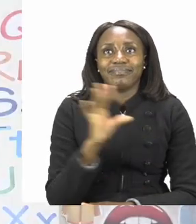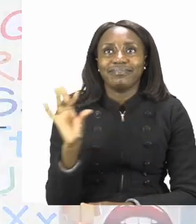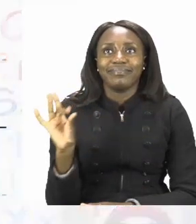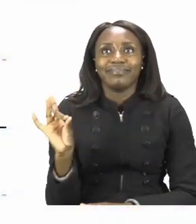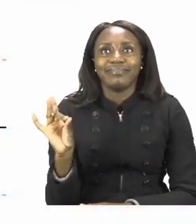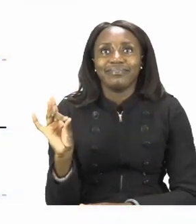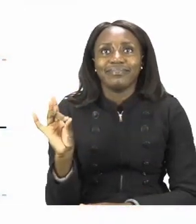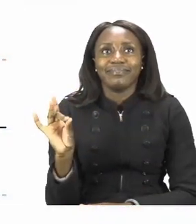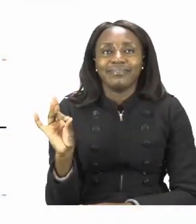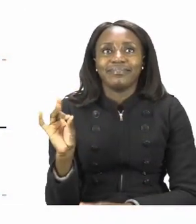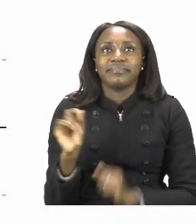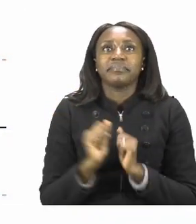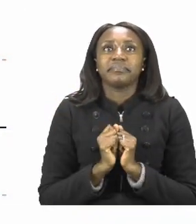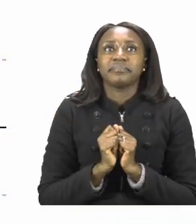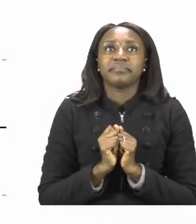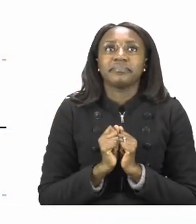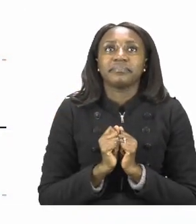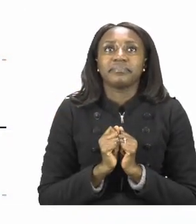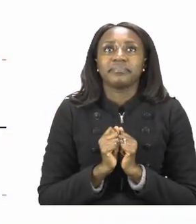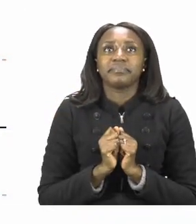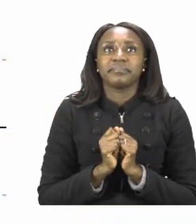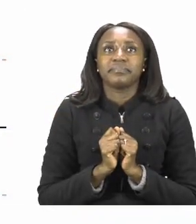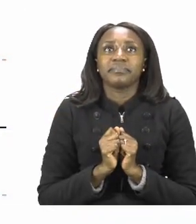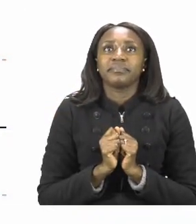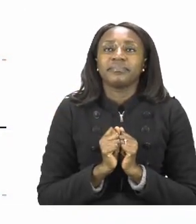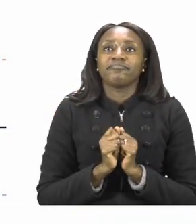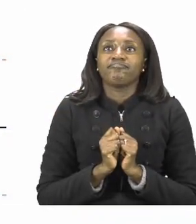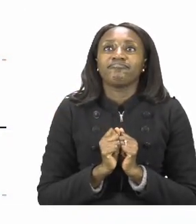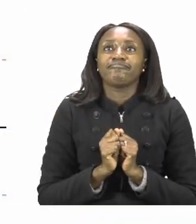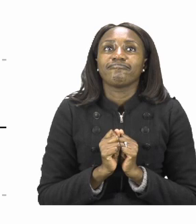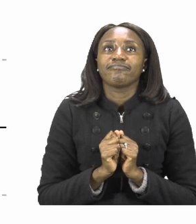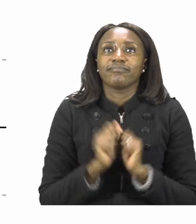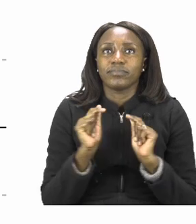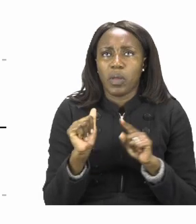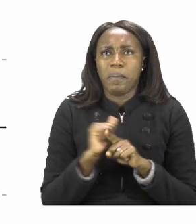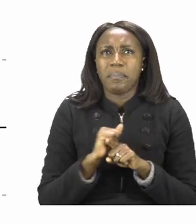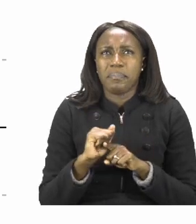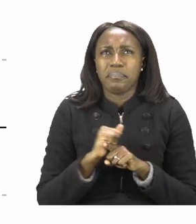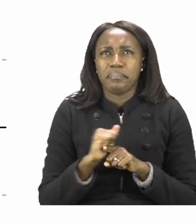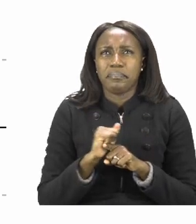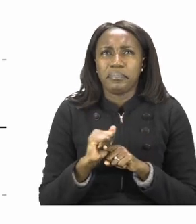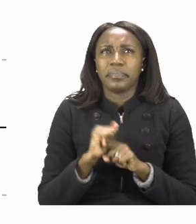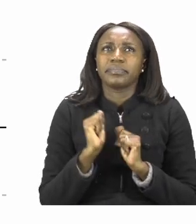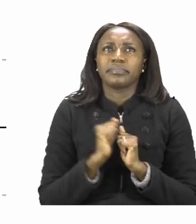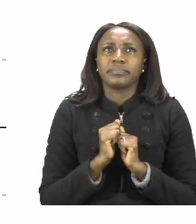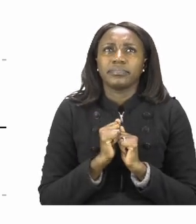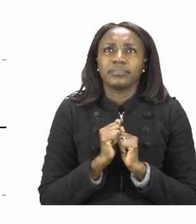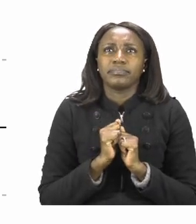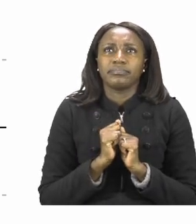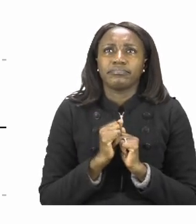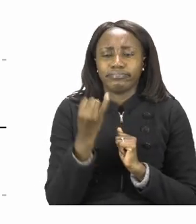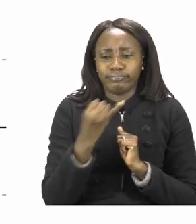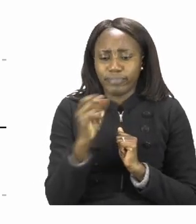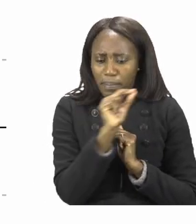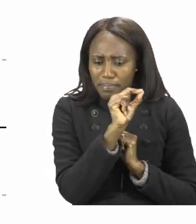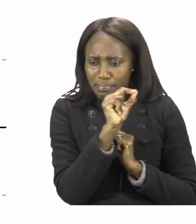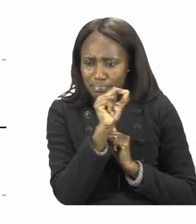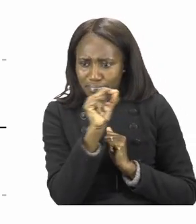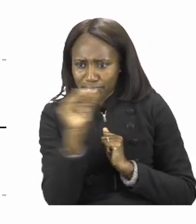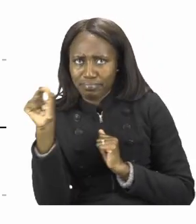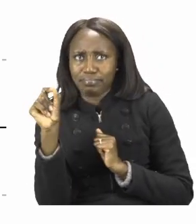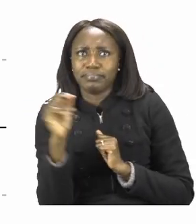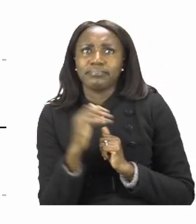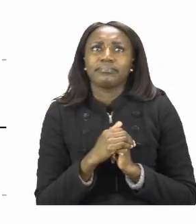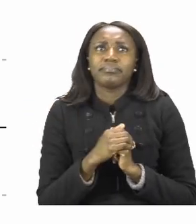28. On page 28, we're going to have more fun by drawing patterns. It's going to be